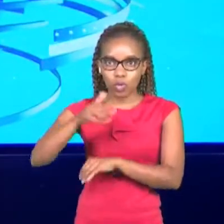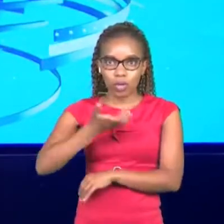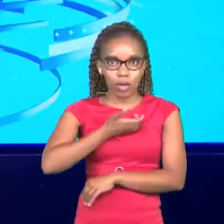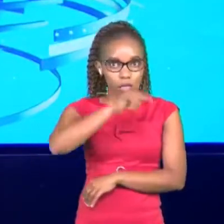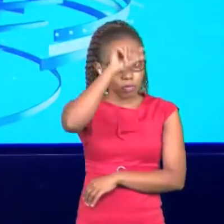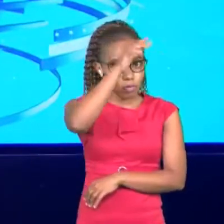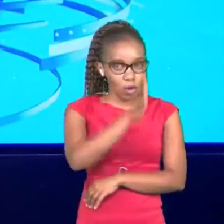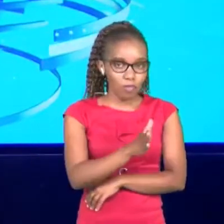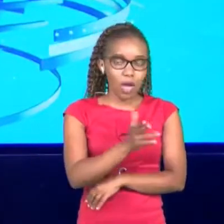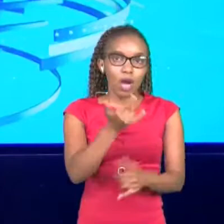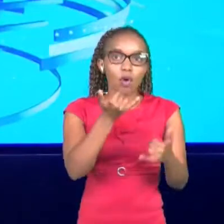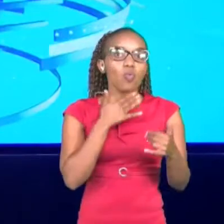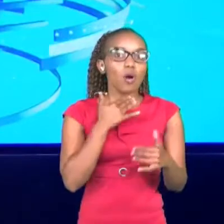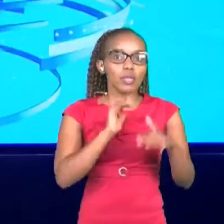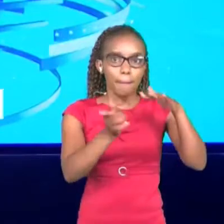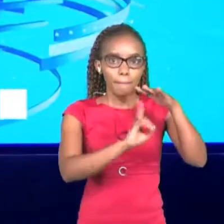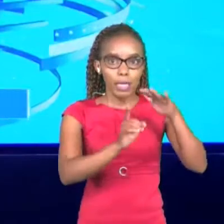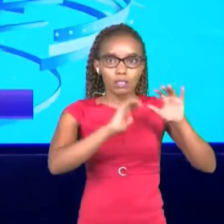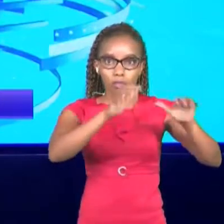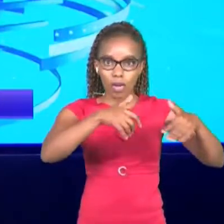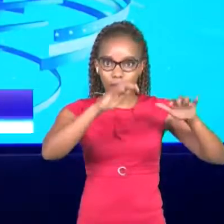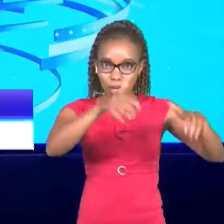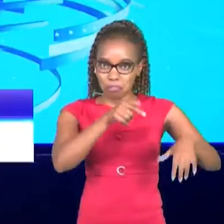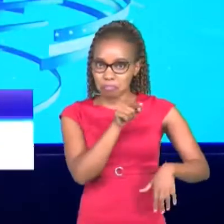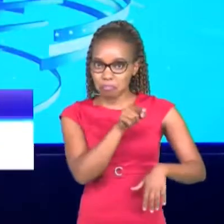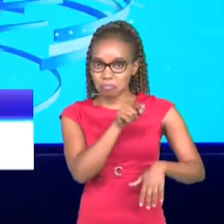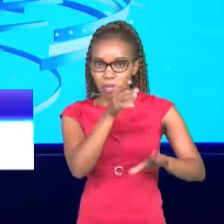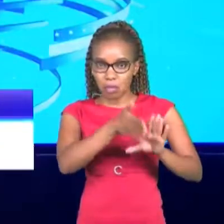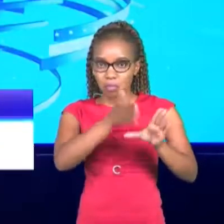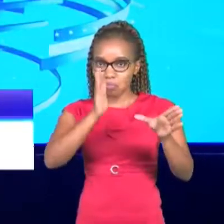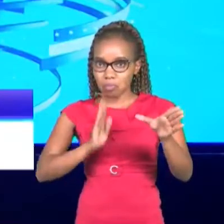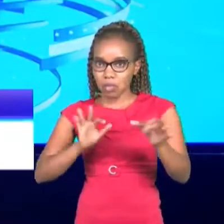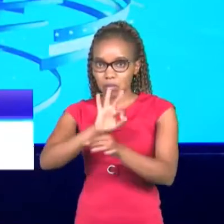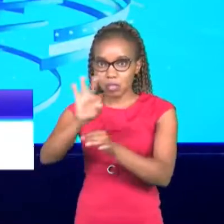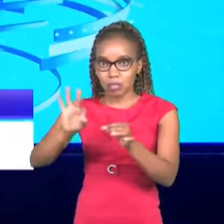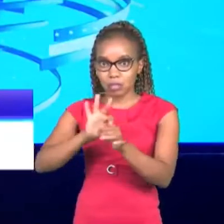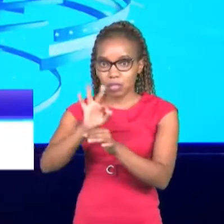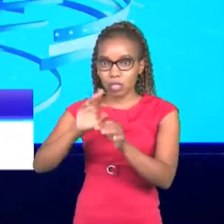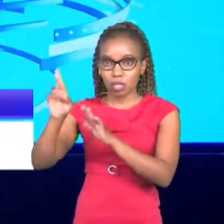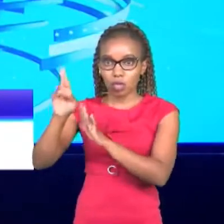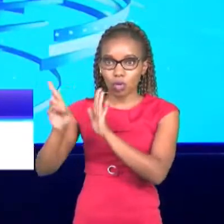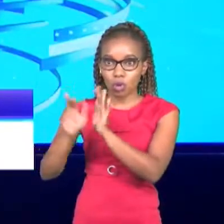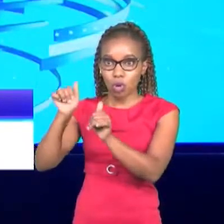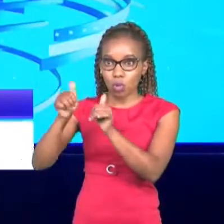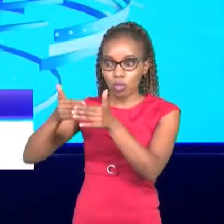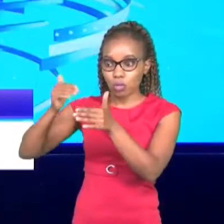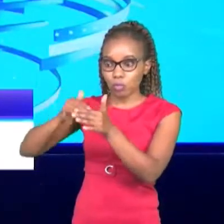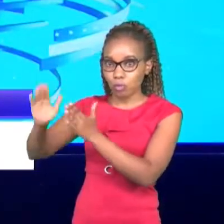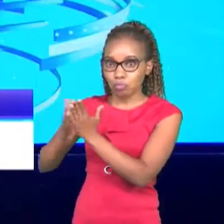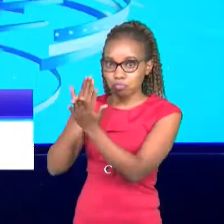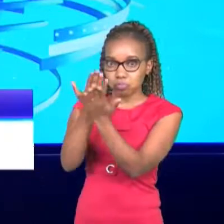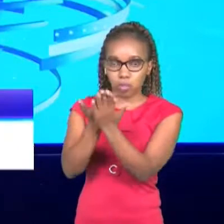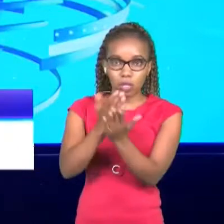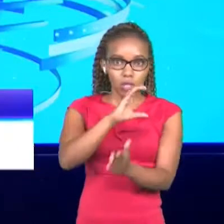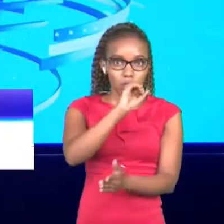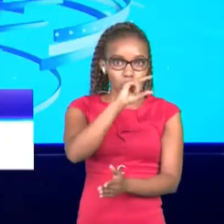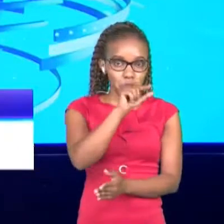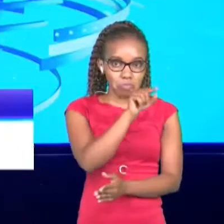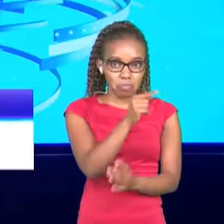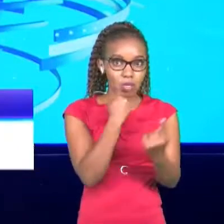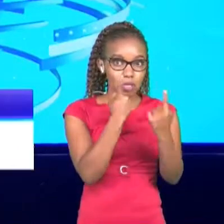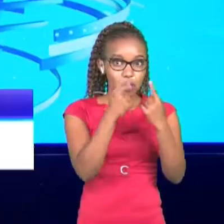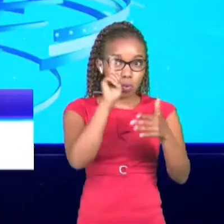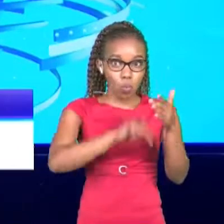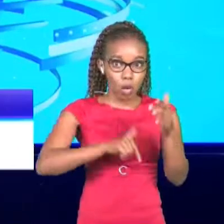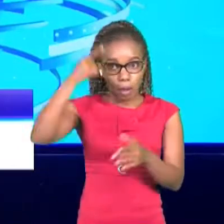now wants the Ministry of Agriculture to withdraw the tea regulations that were earlier proposed. The COG is claiming that the proposed